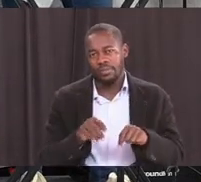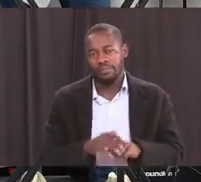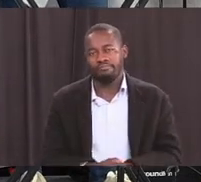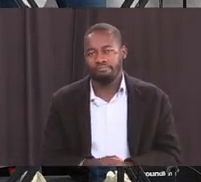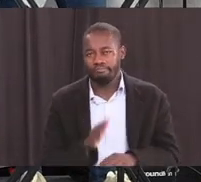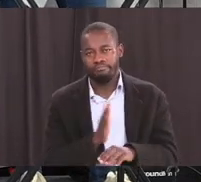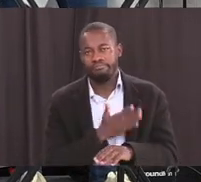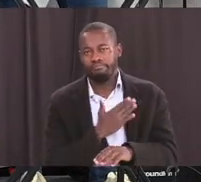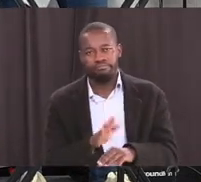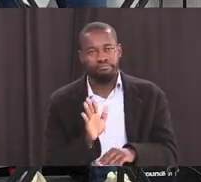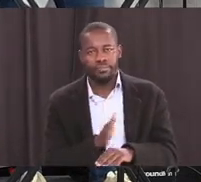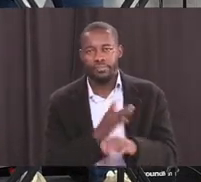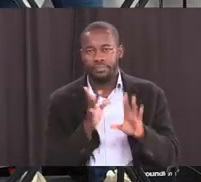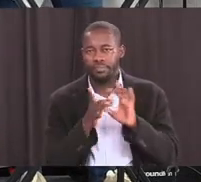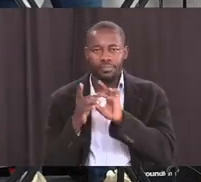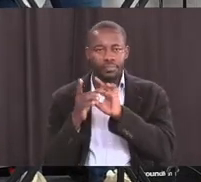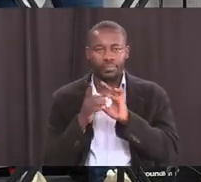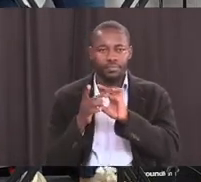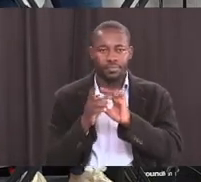Let us sing this together.